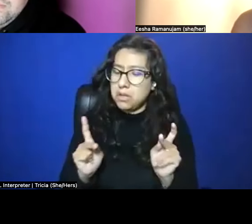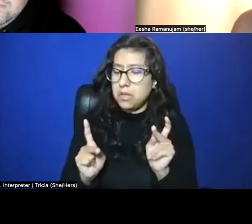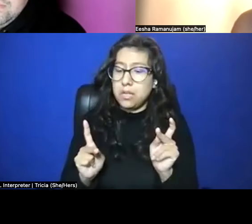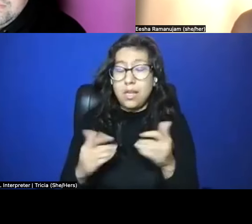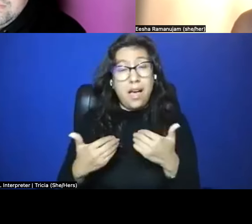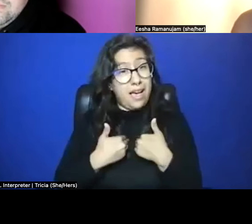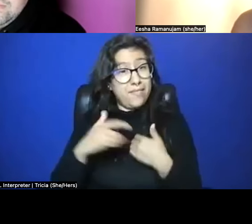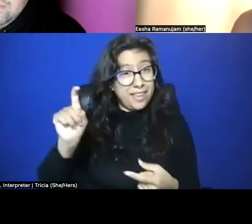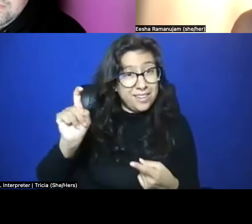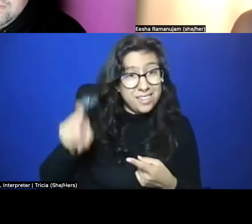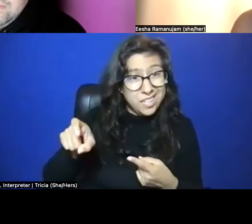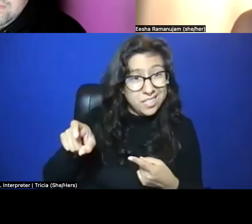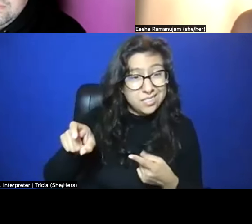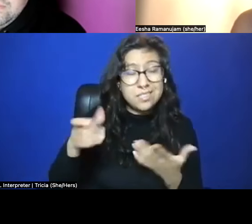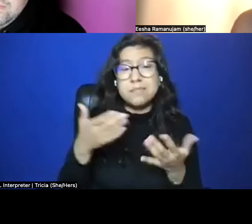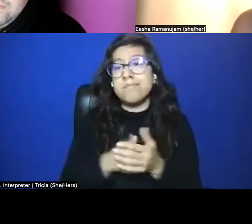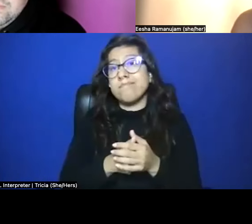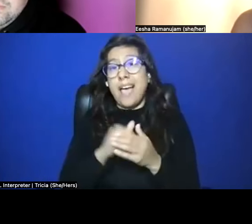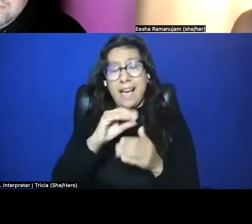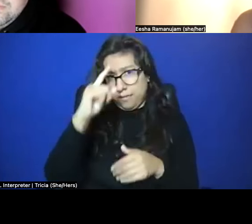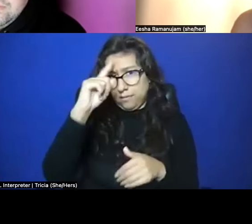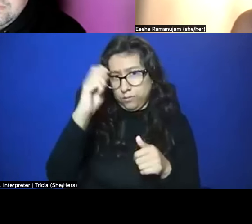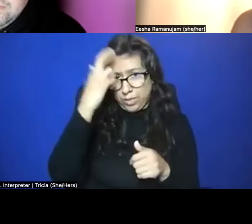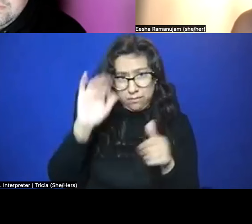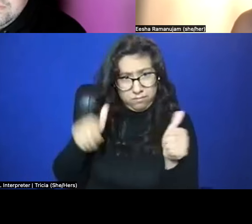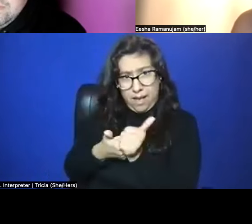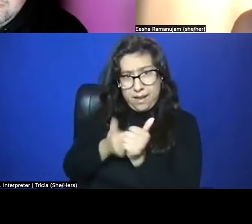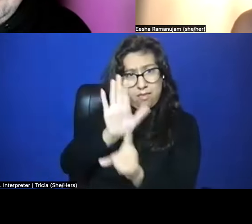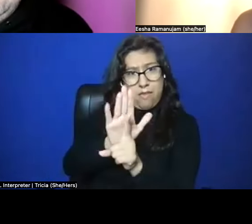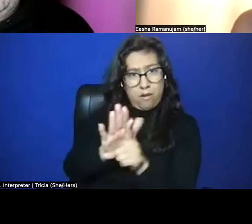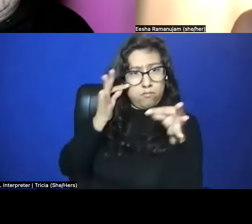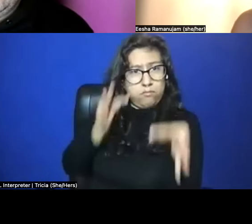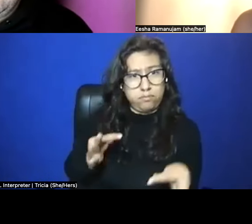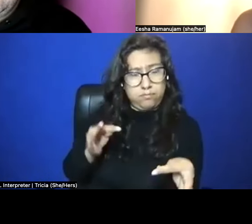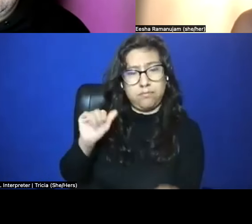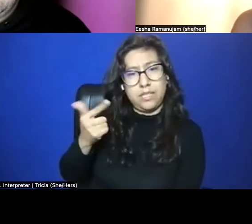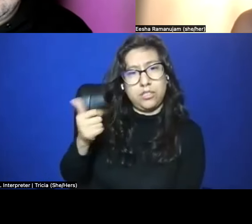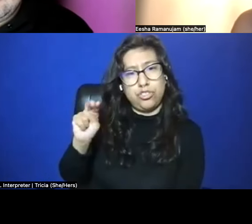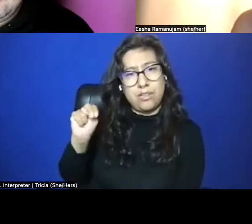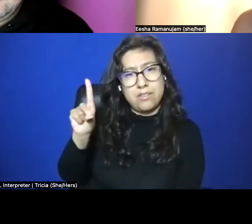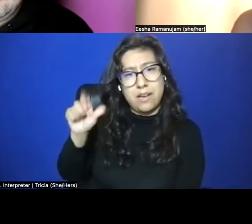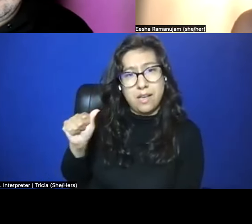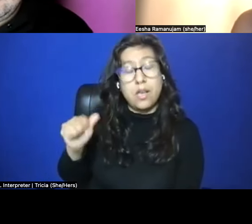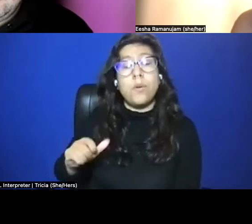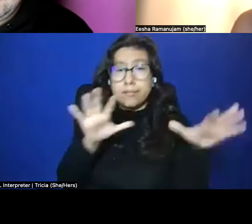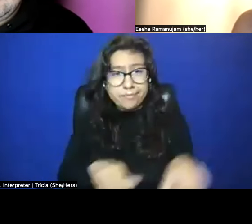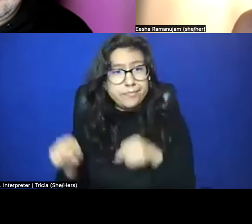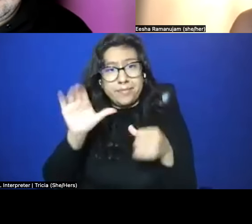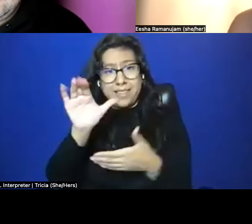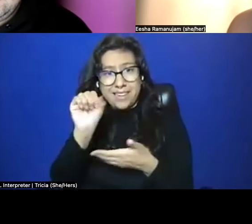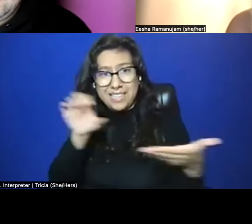needs and agendas all of their own. And when we were putting together the case study, it wasn't necessarily